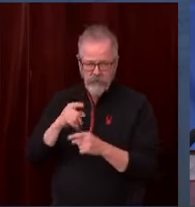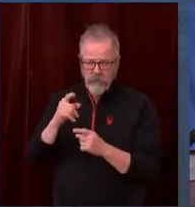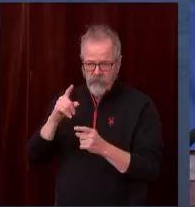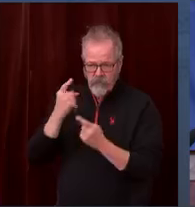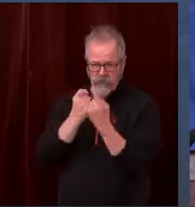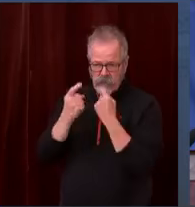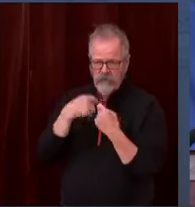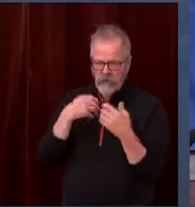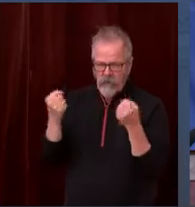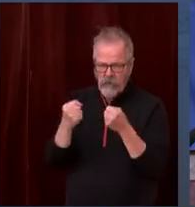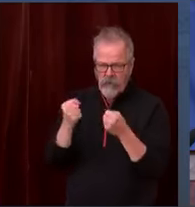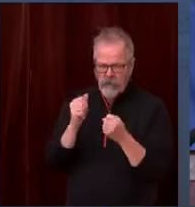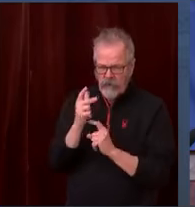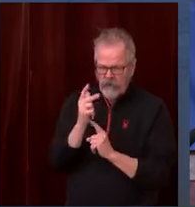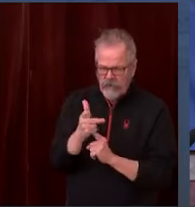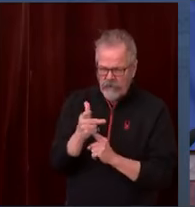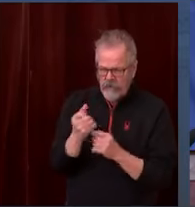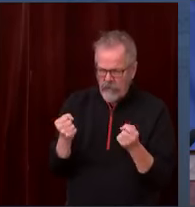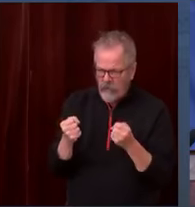right back.